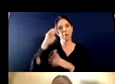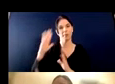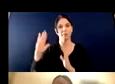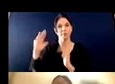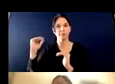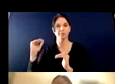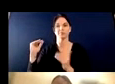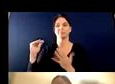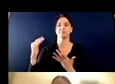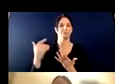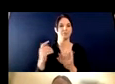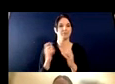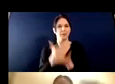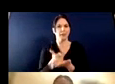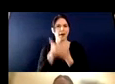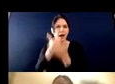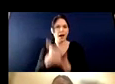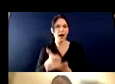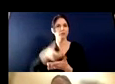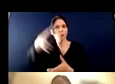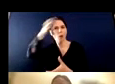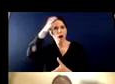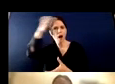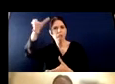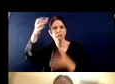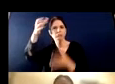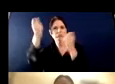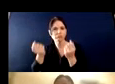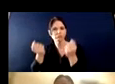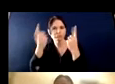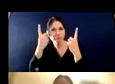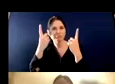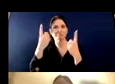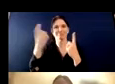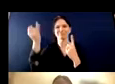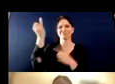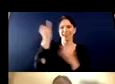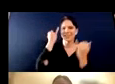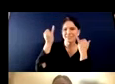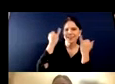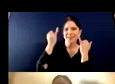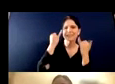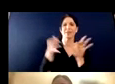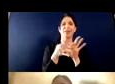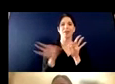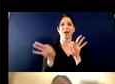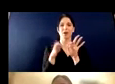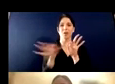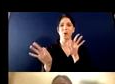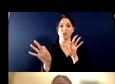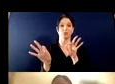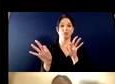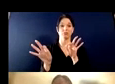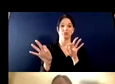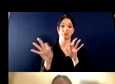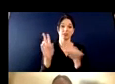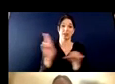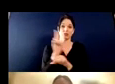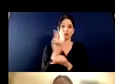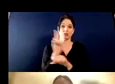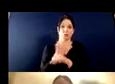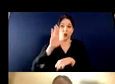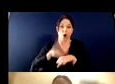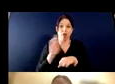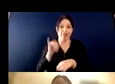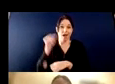to conceptualize the ideas, the concepts, and the language that are used on the audiogram so that